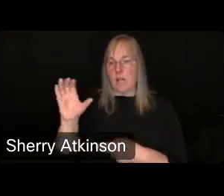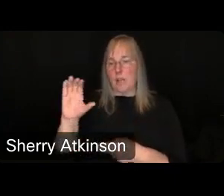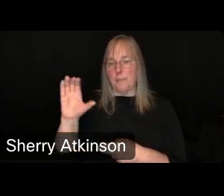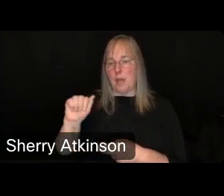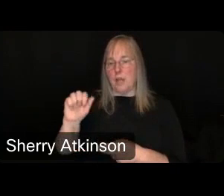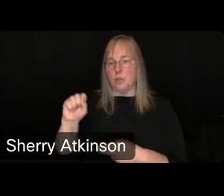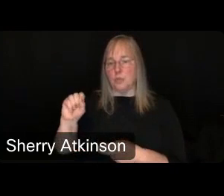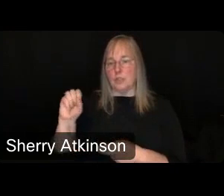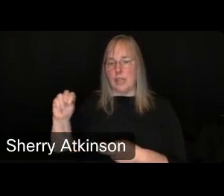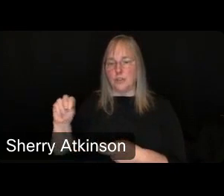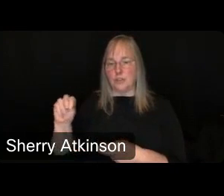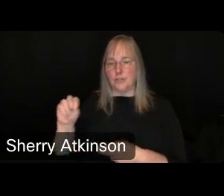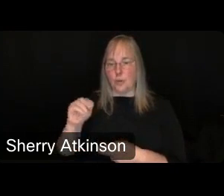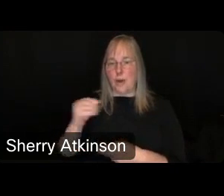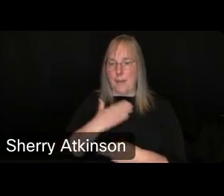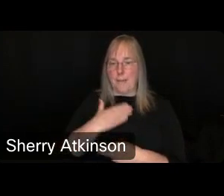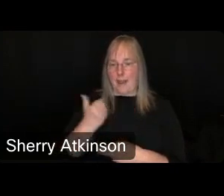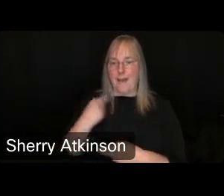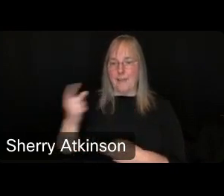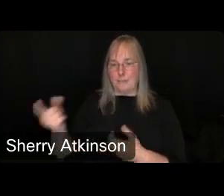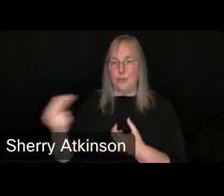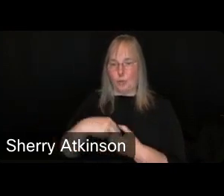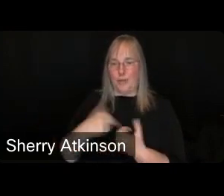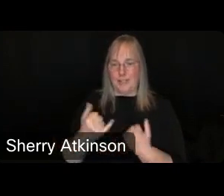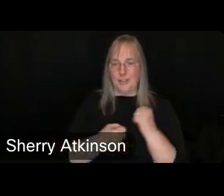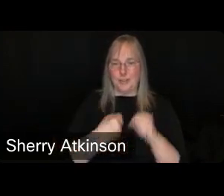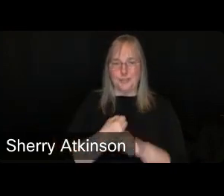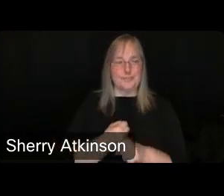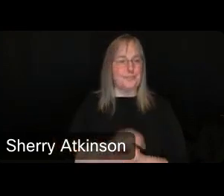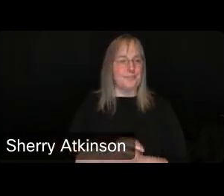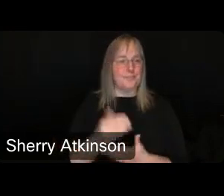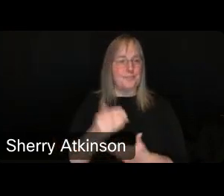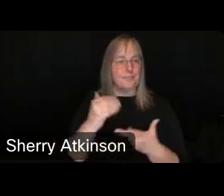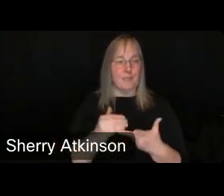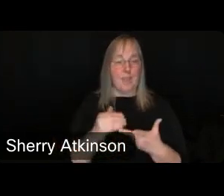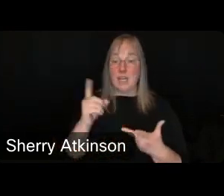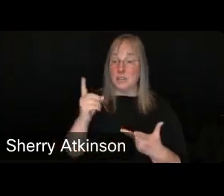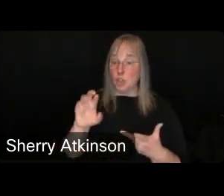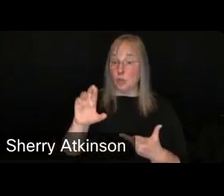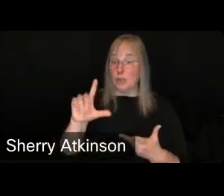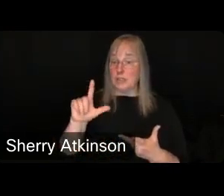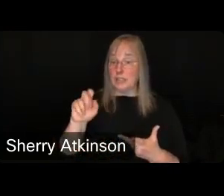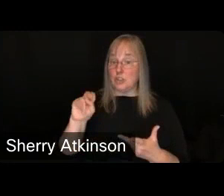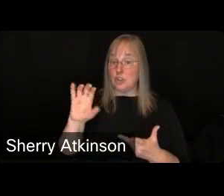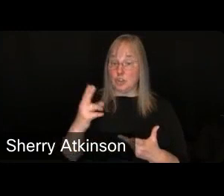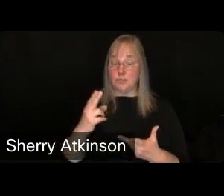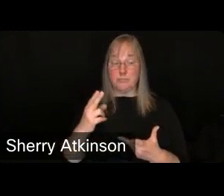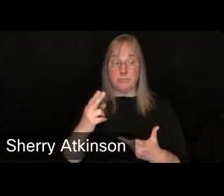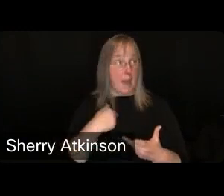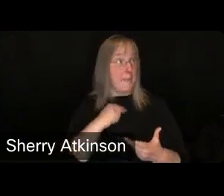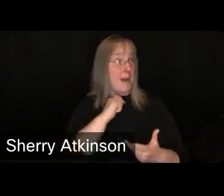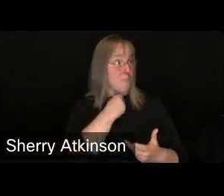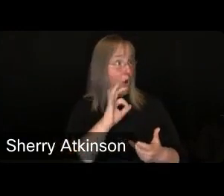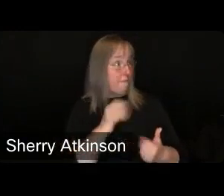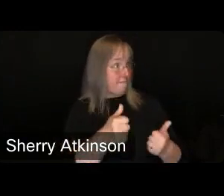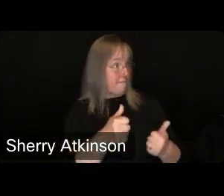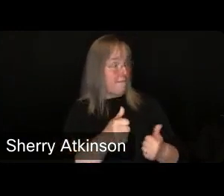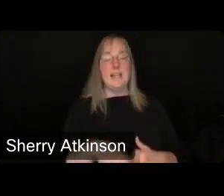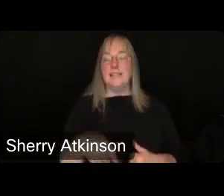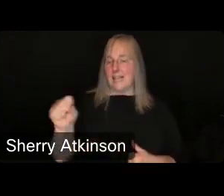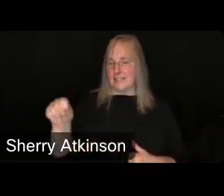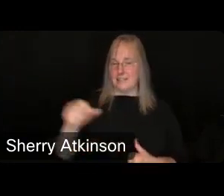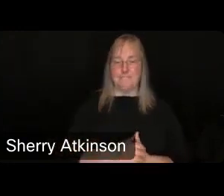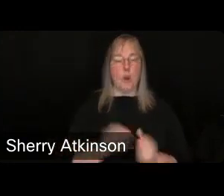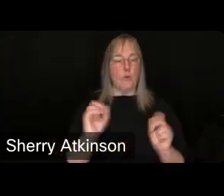happy to have him join us this year. Dr. Clinch? Am I unmuted? Yes. Okay.